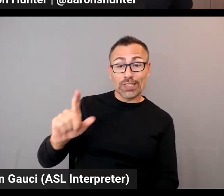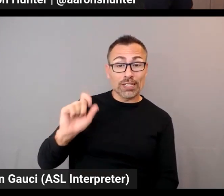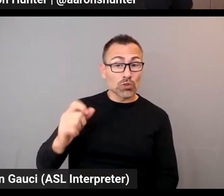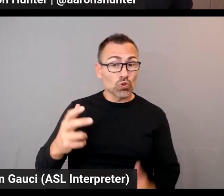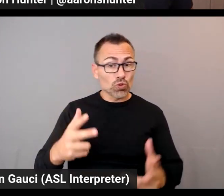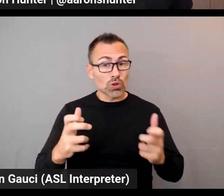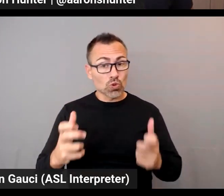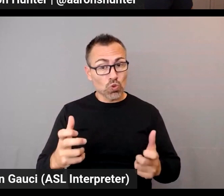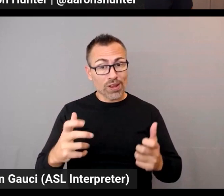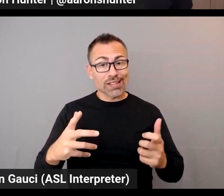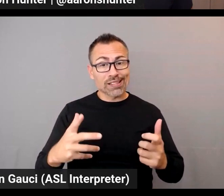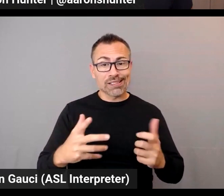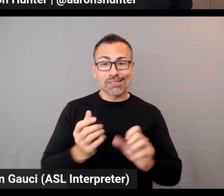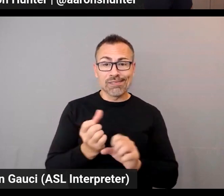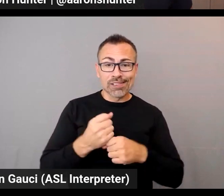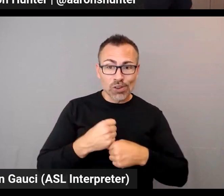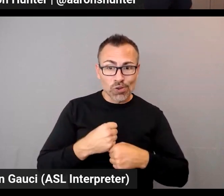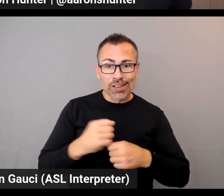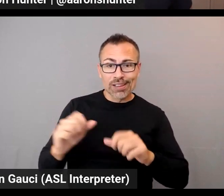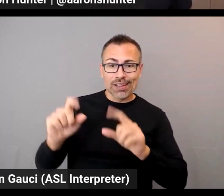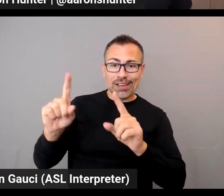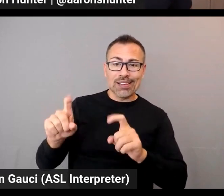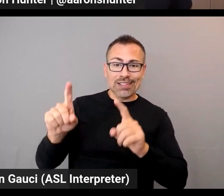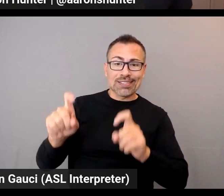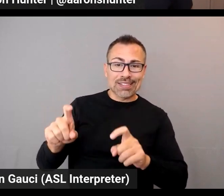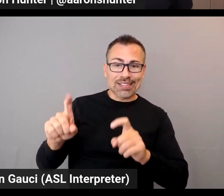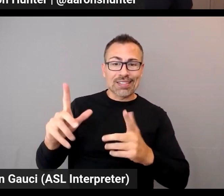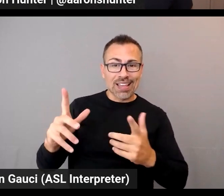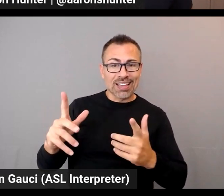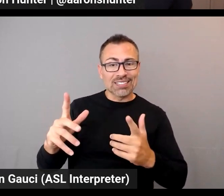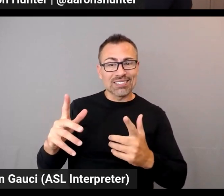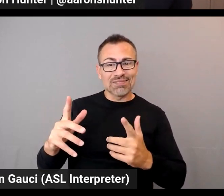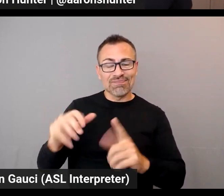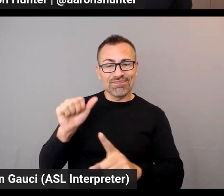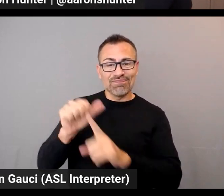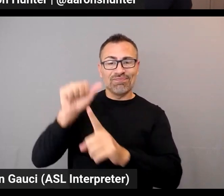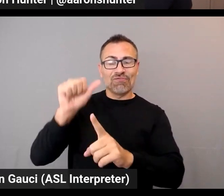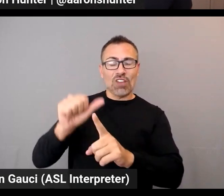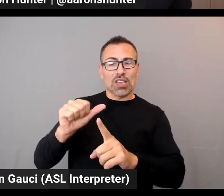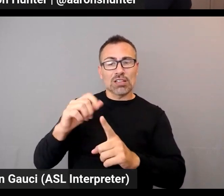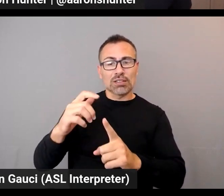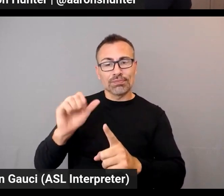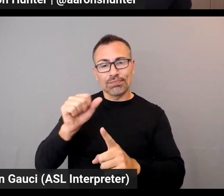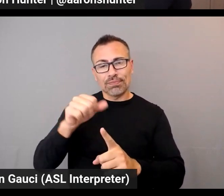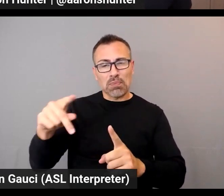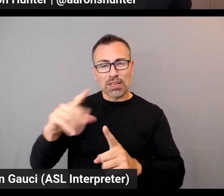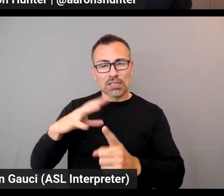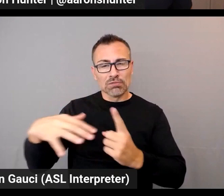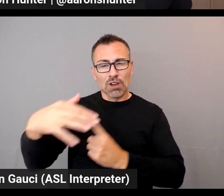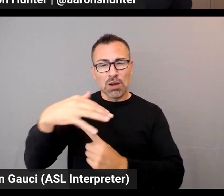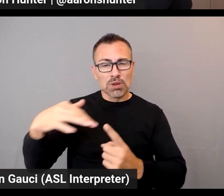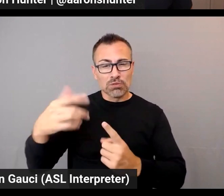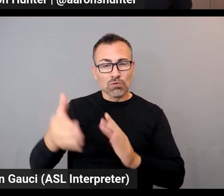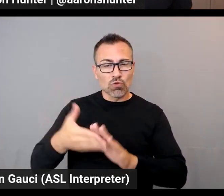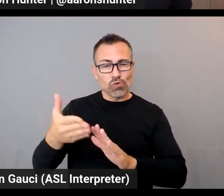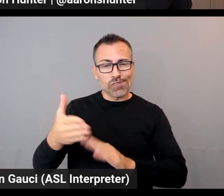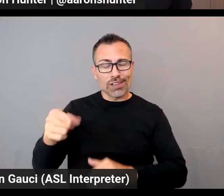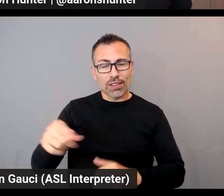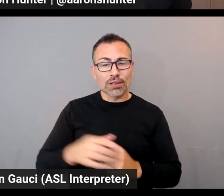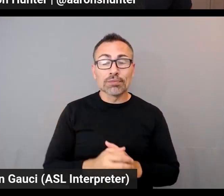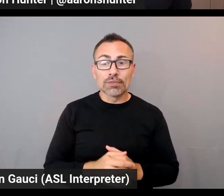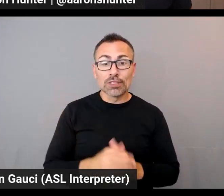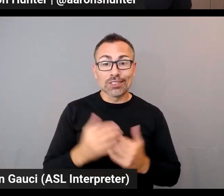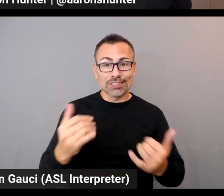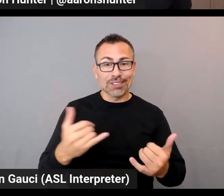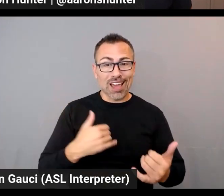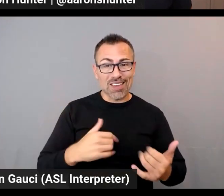a test application environment on a Linux container that's running on AWS. So now you have that whole pipeline of taking an application